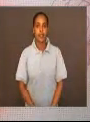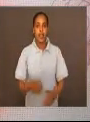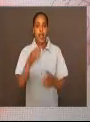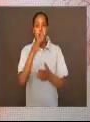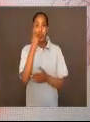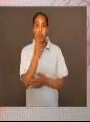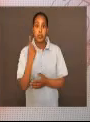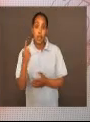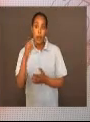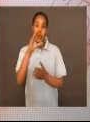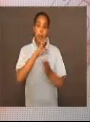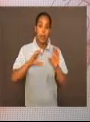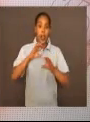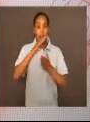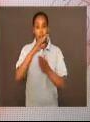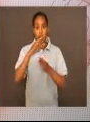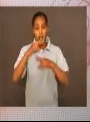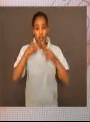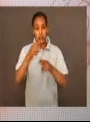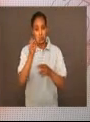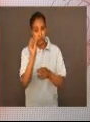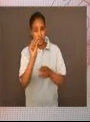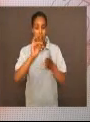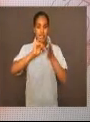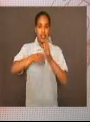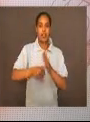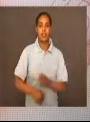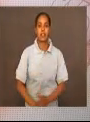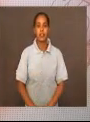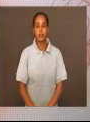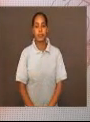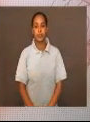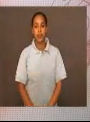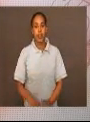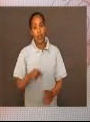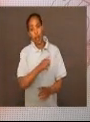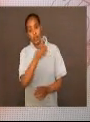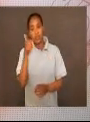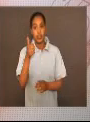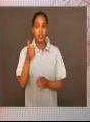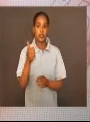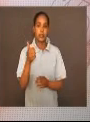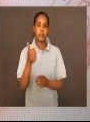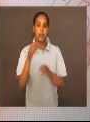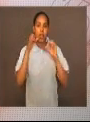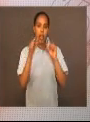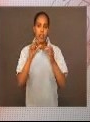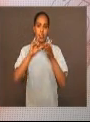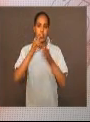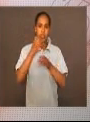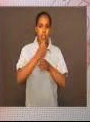Some chemical reactions occur within seconds, while others can